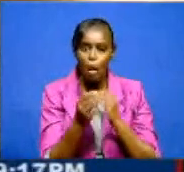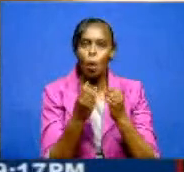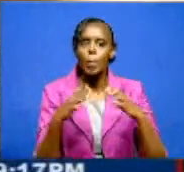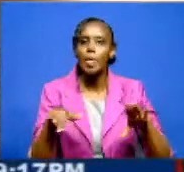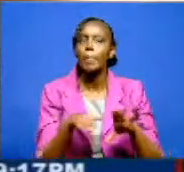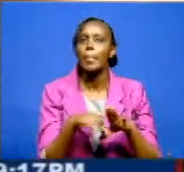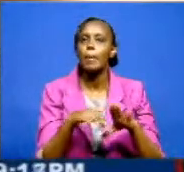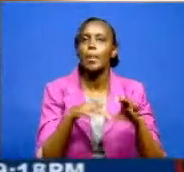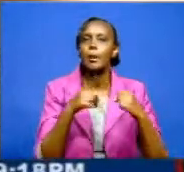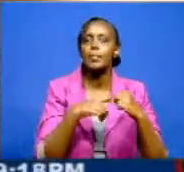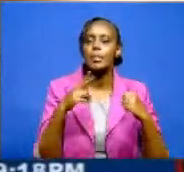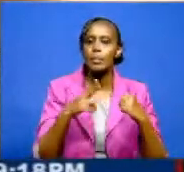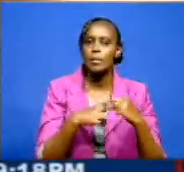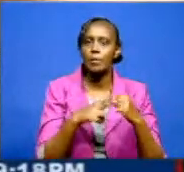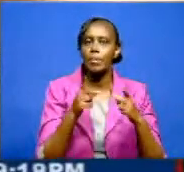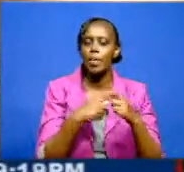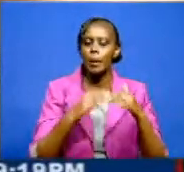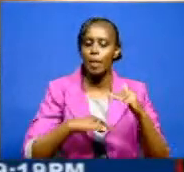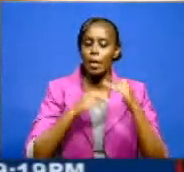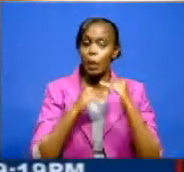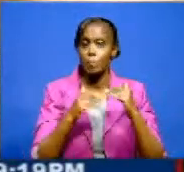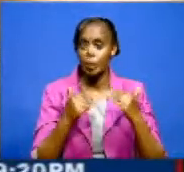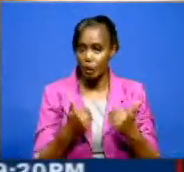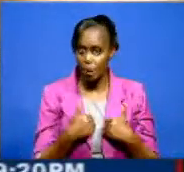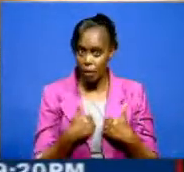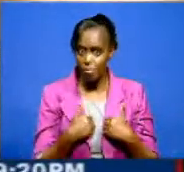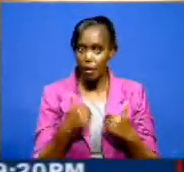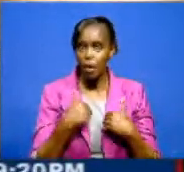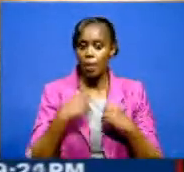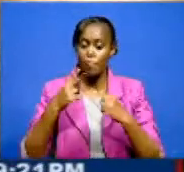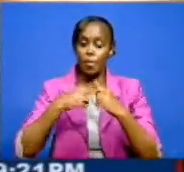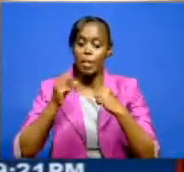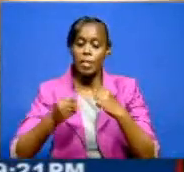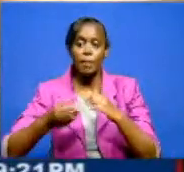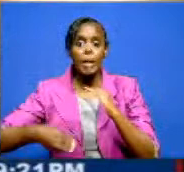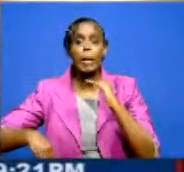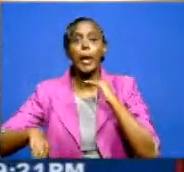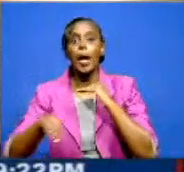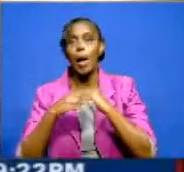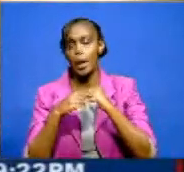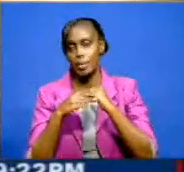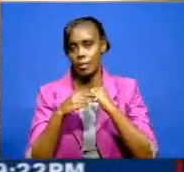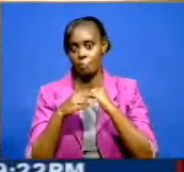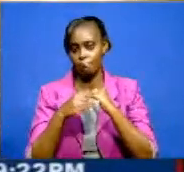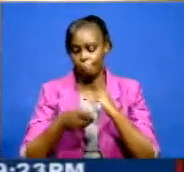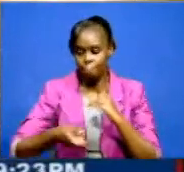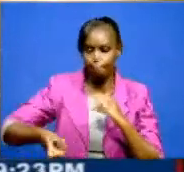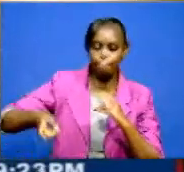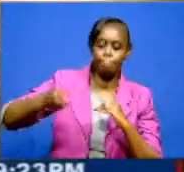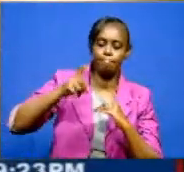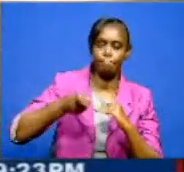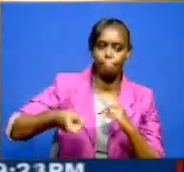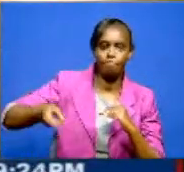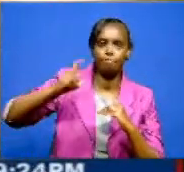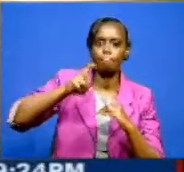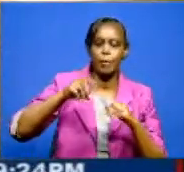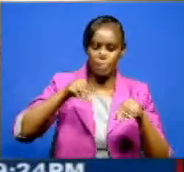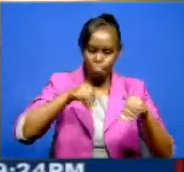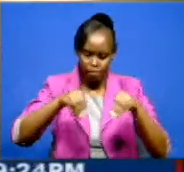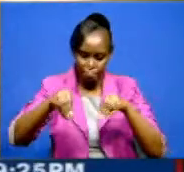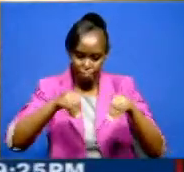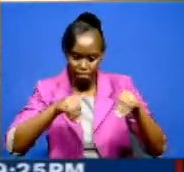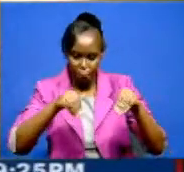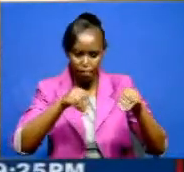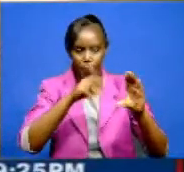that delimitation, you have another 70, it means that the seats here must be readjusted. That